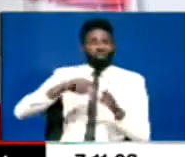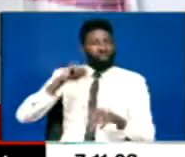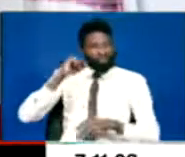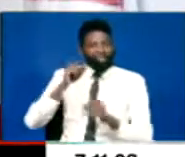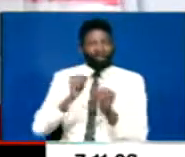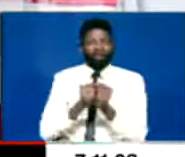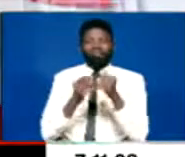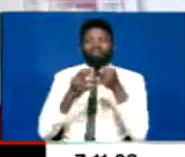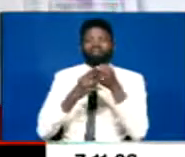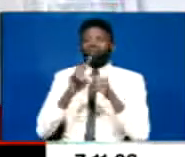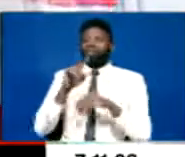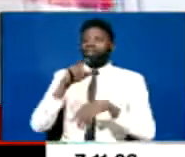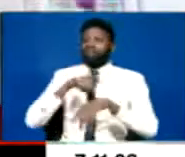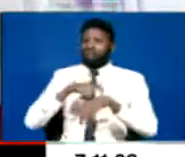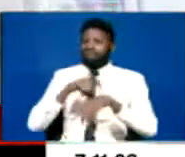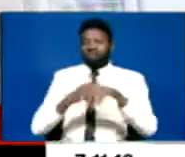multi-partyism in